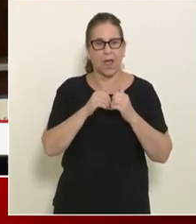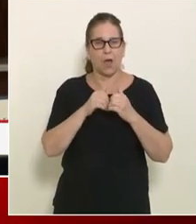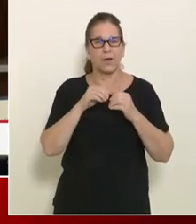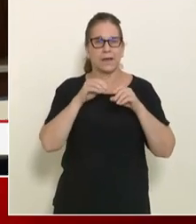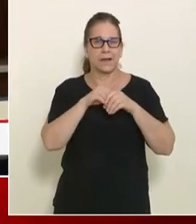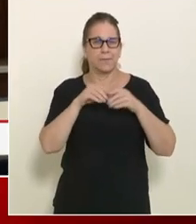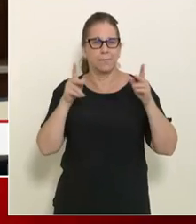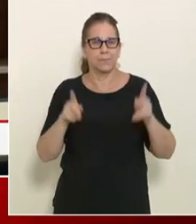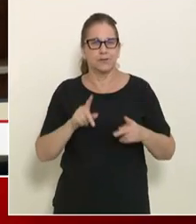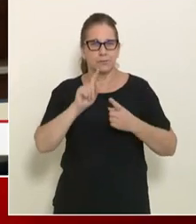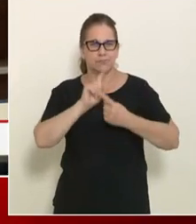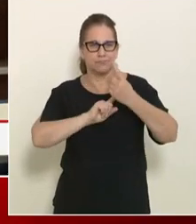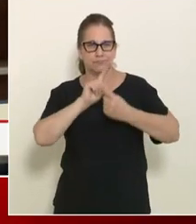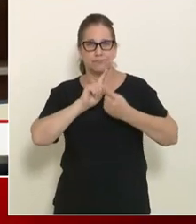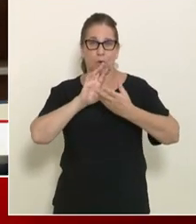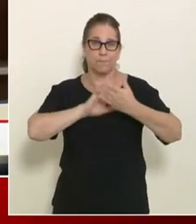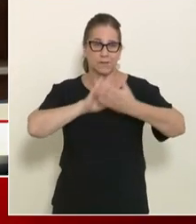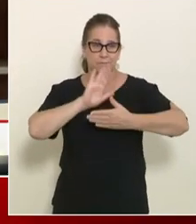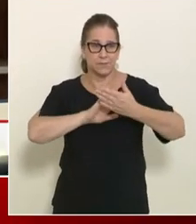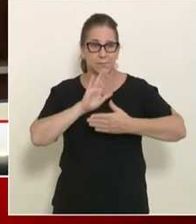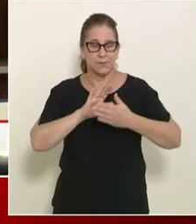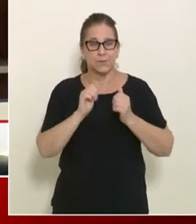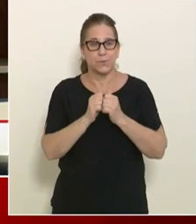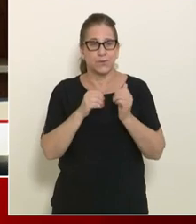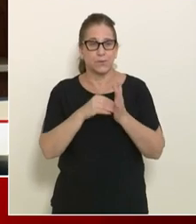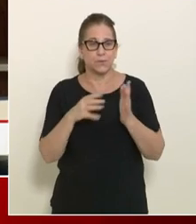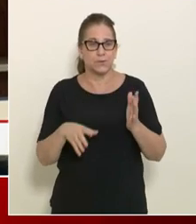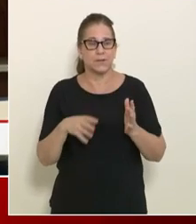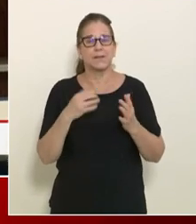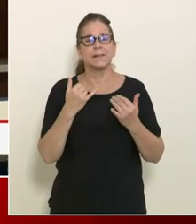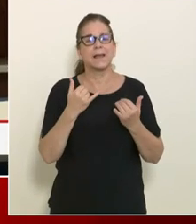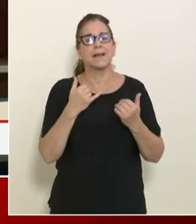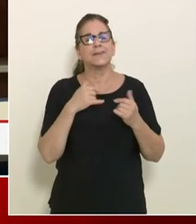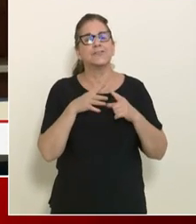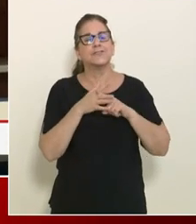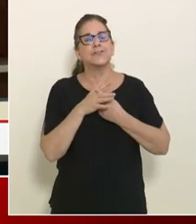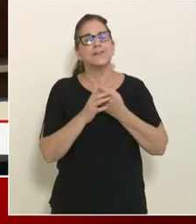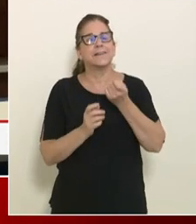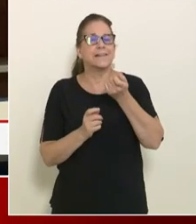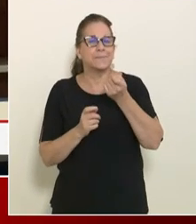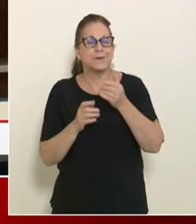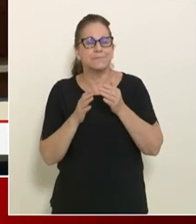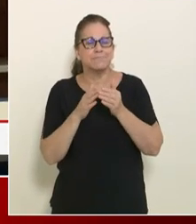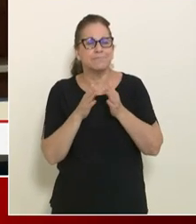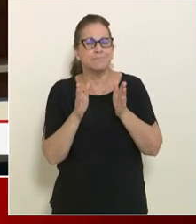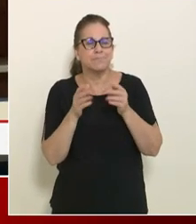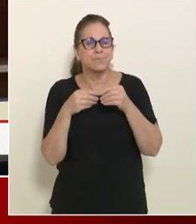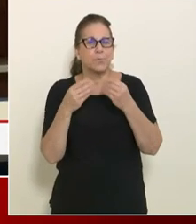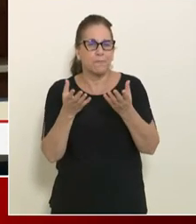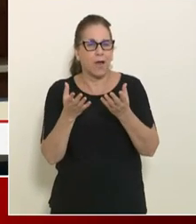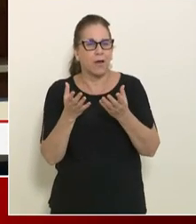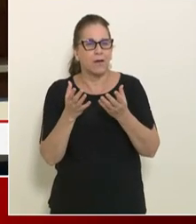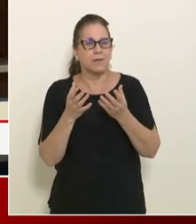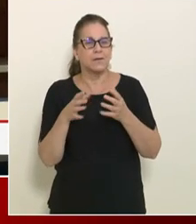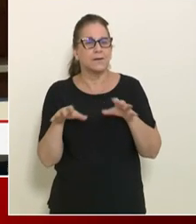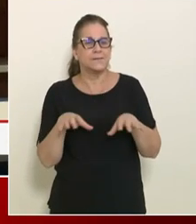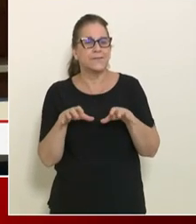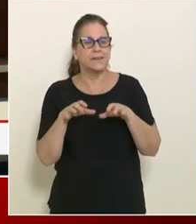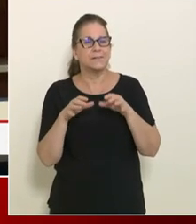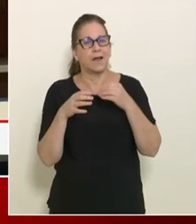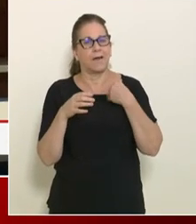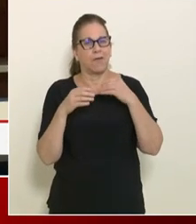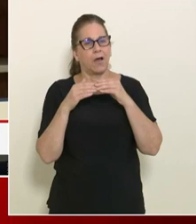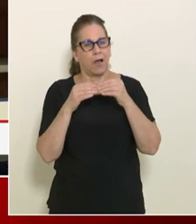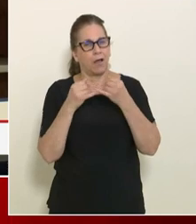buildings. We're starting to provide guidance for our principals on a ramp of a scaffold of what that could